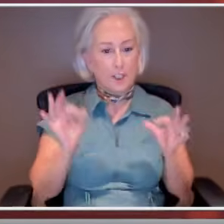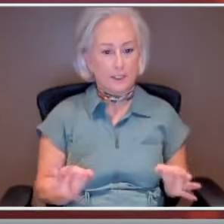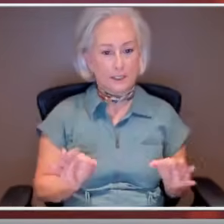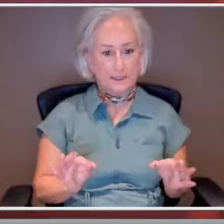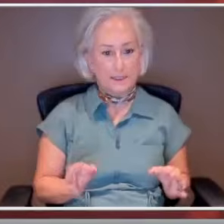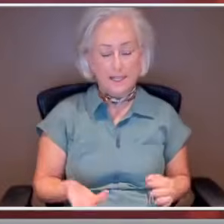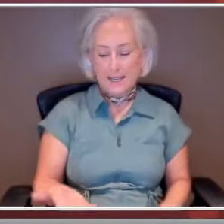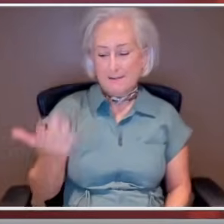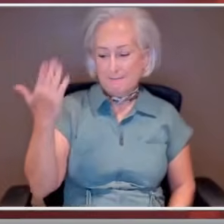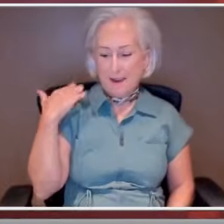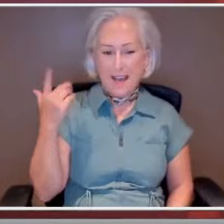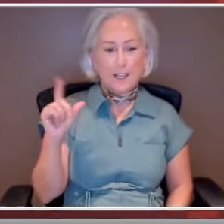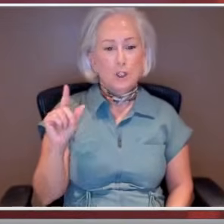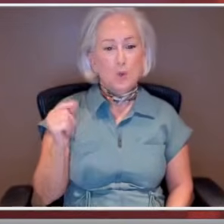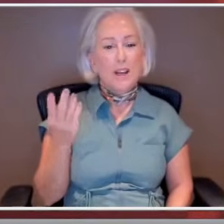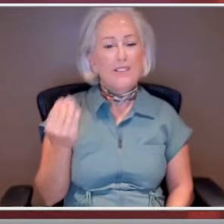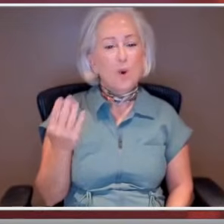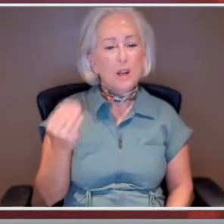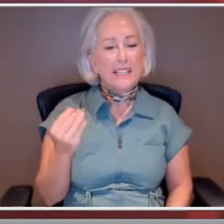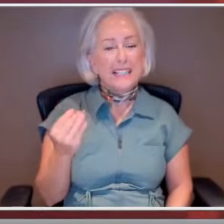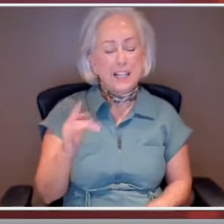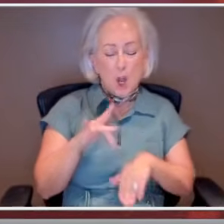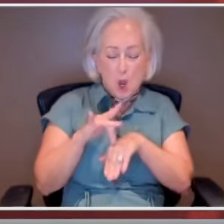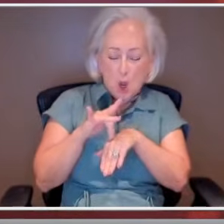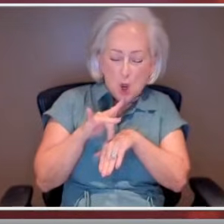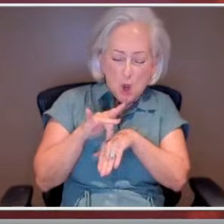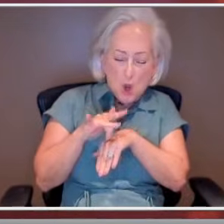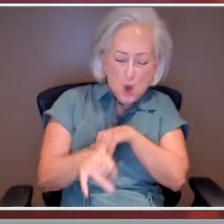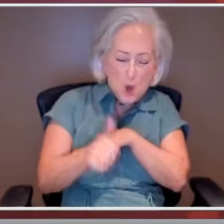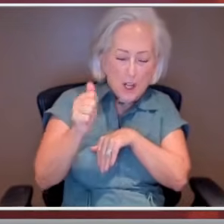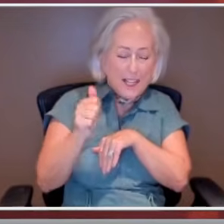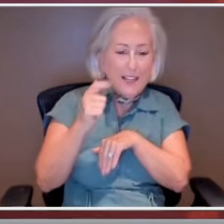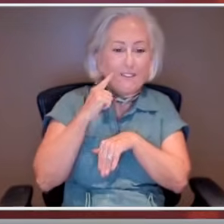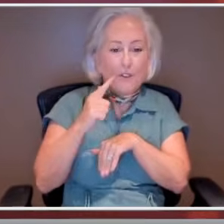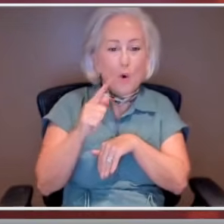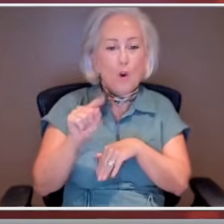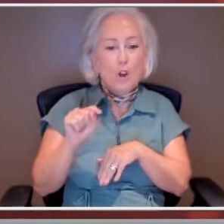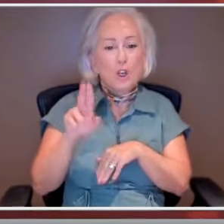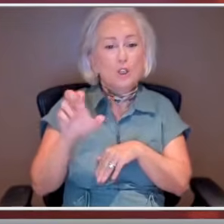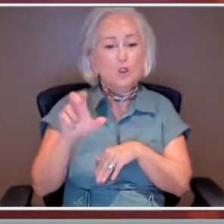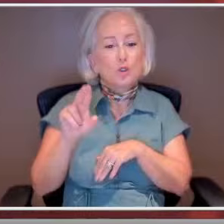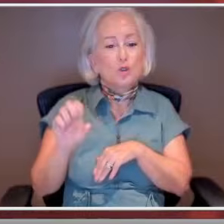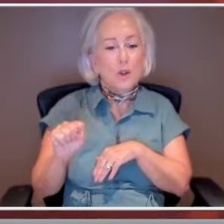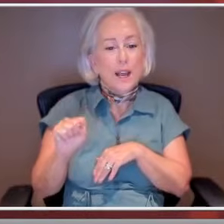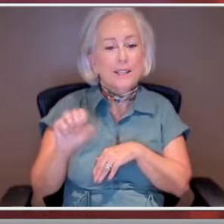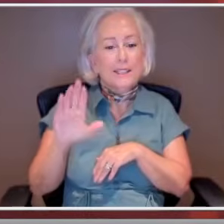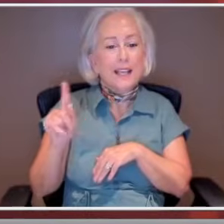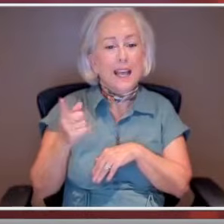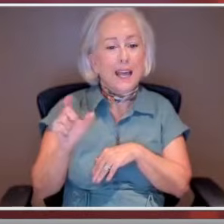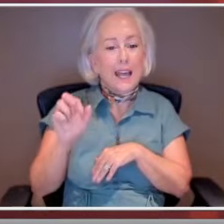transcatheter pulmonary valve replacement. We were Okay. doing it, but not much, and so